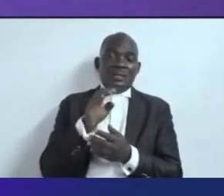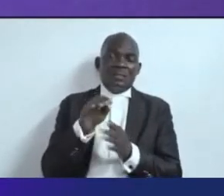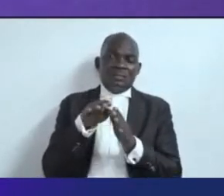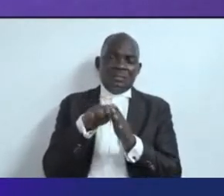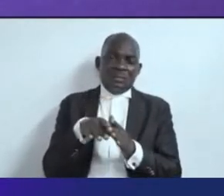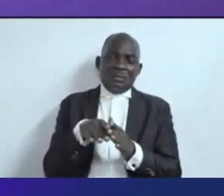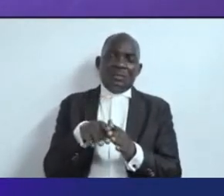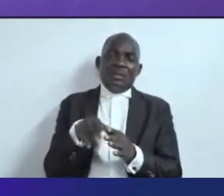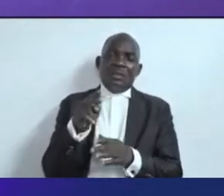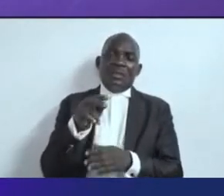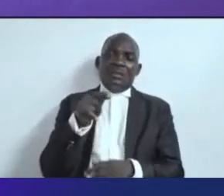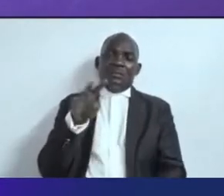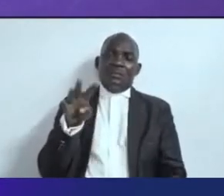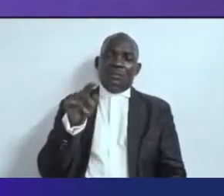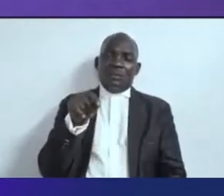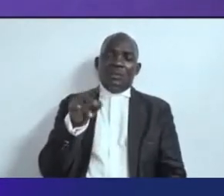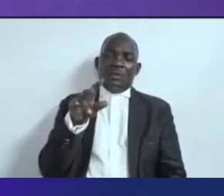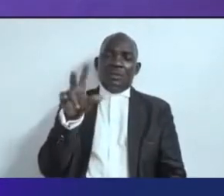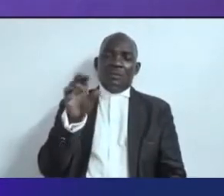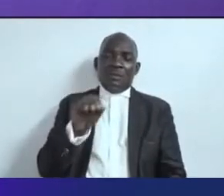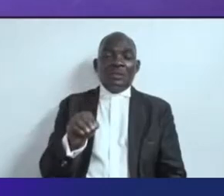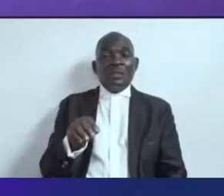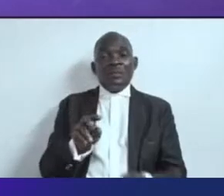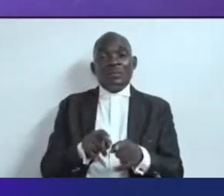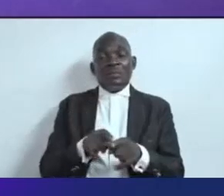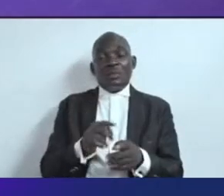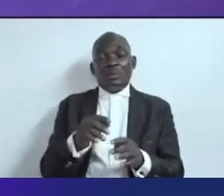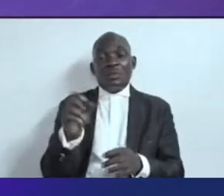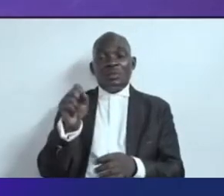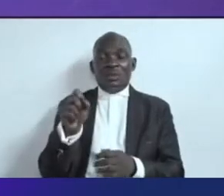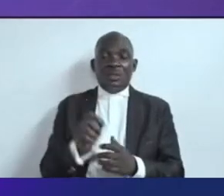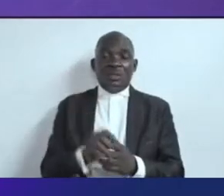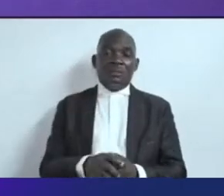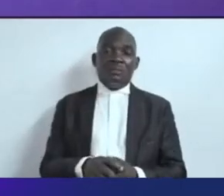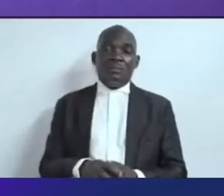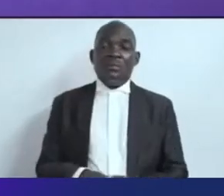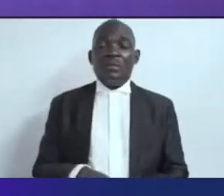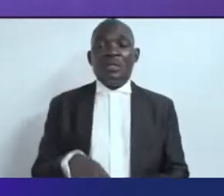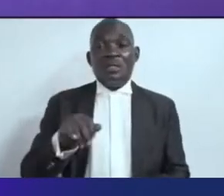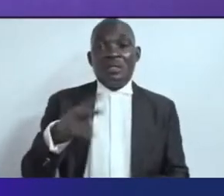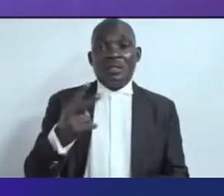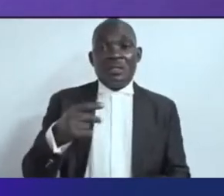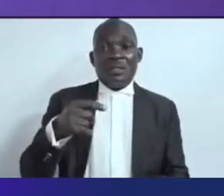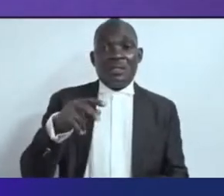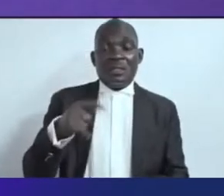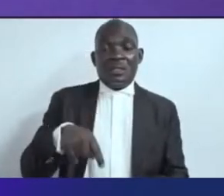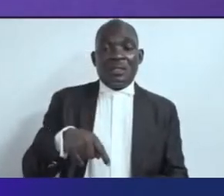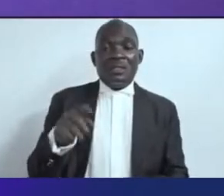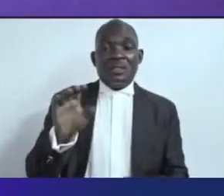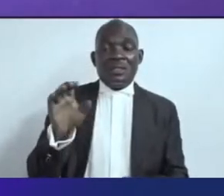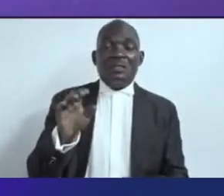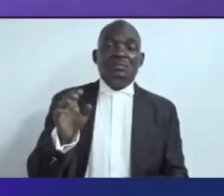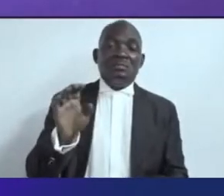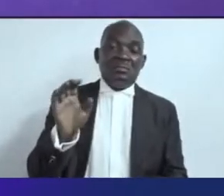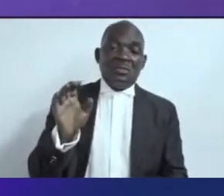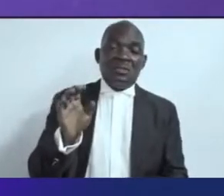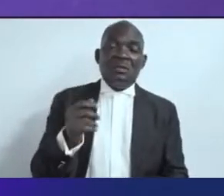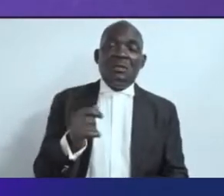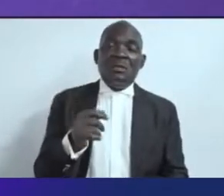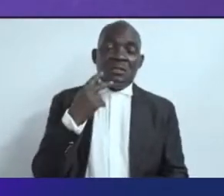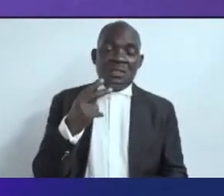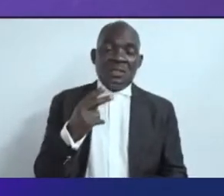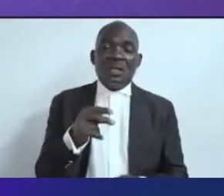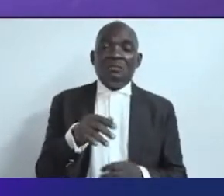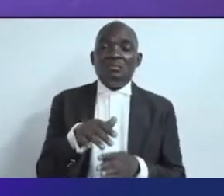by 24.3% against the US dollar. In the second half of the year, the cedi has witnessed a